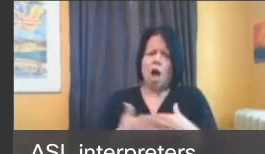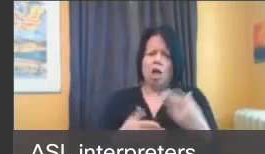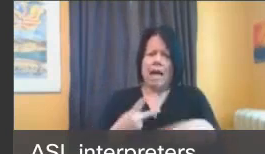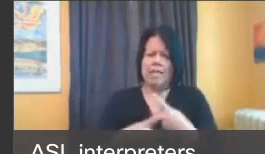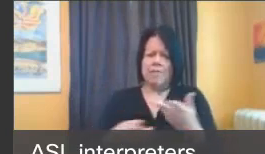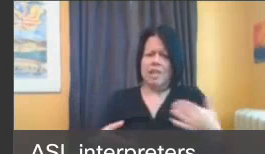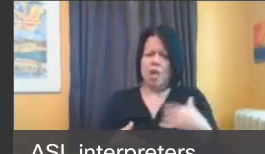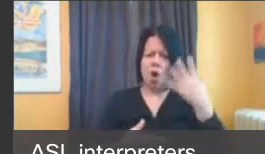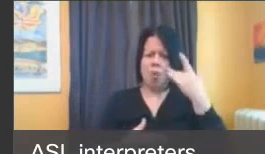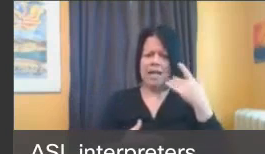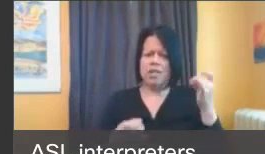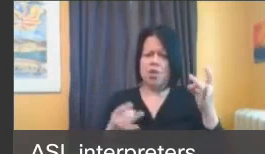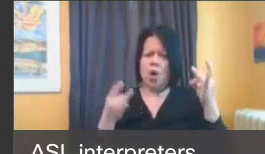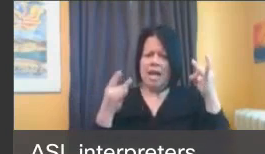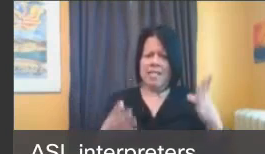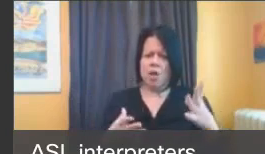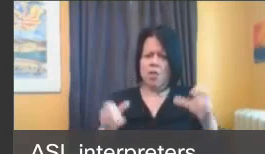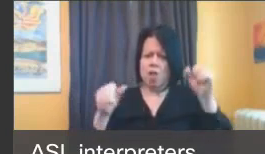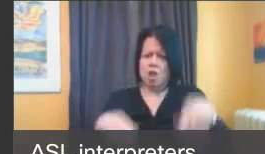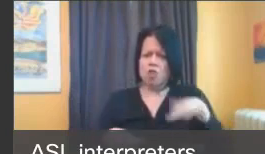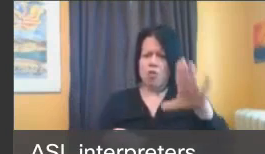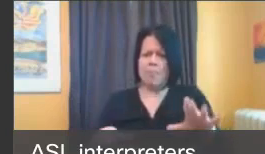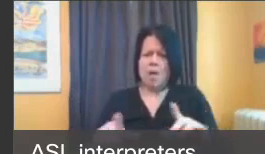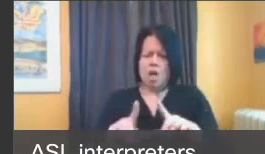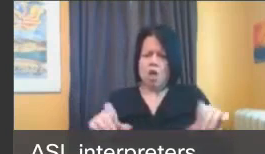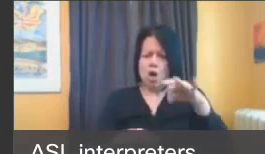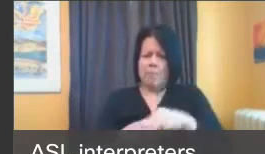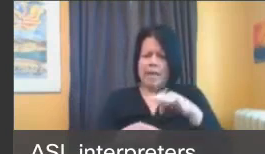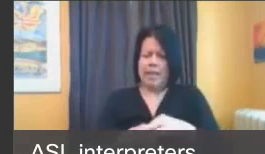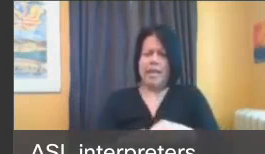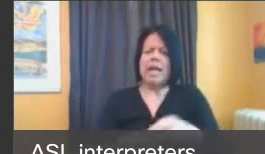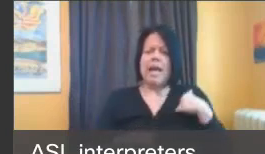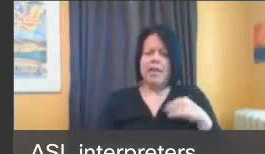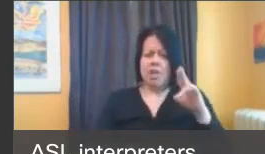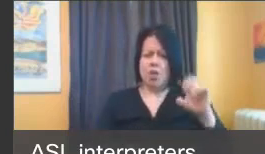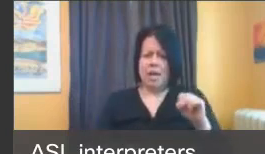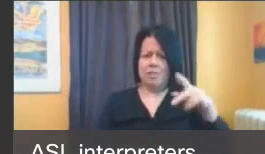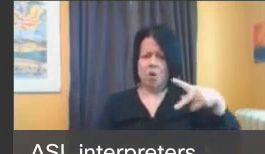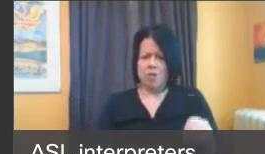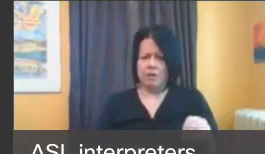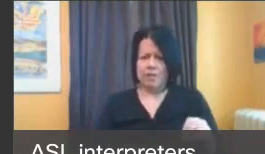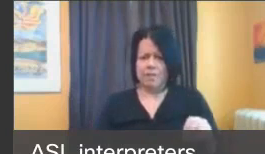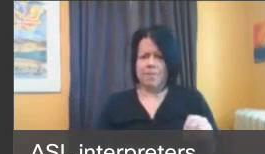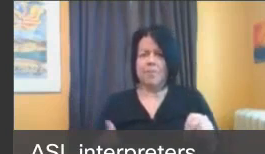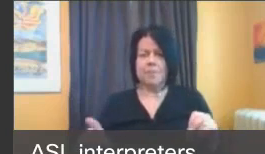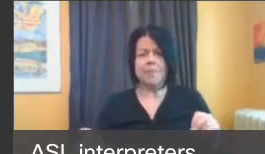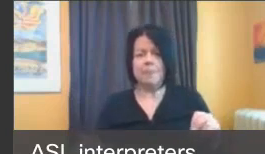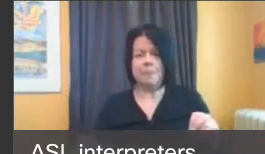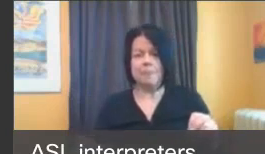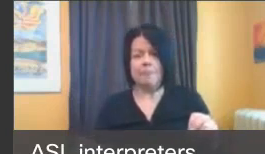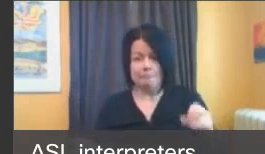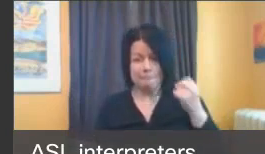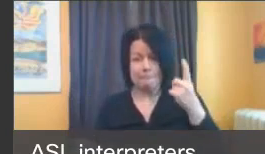it so terrible to drop your ballot in the United States Postal Service? Well, I mean, so I get the